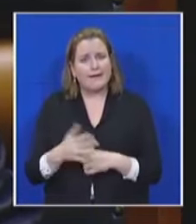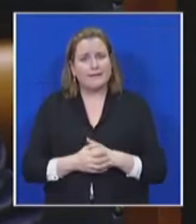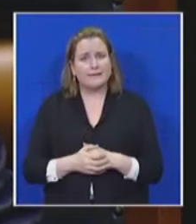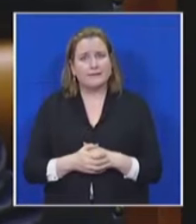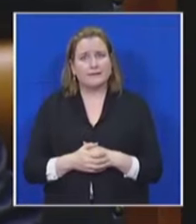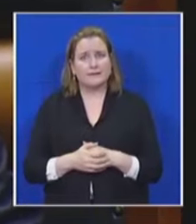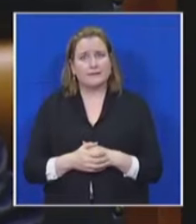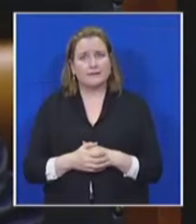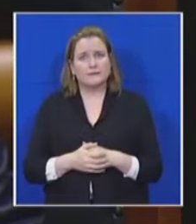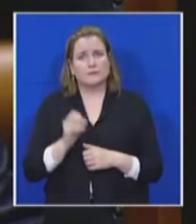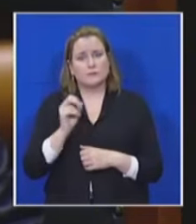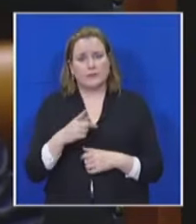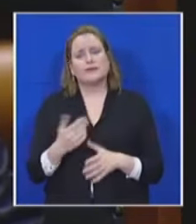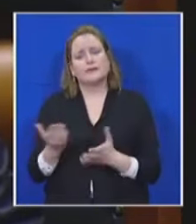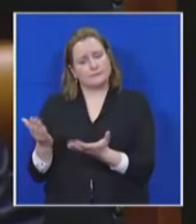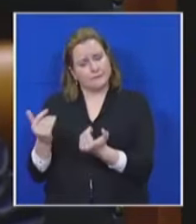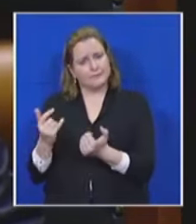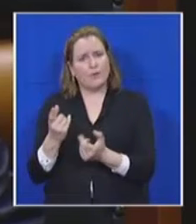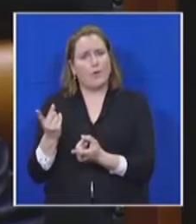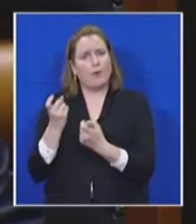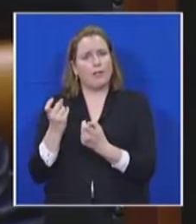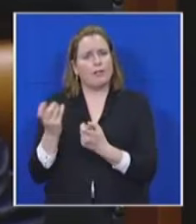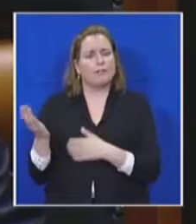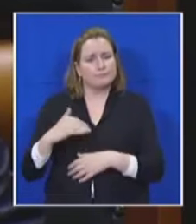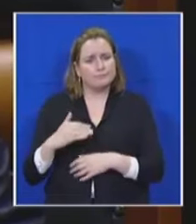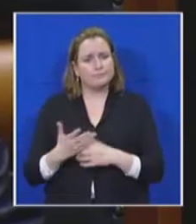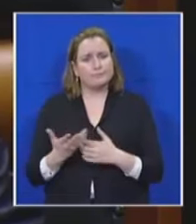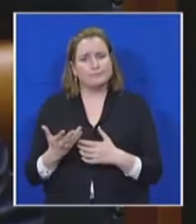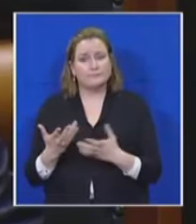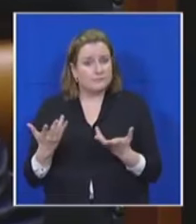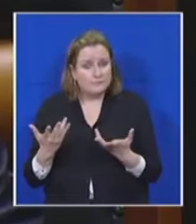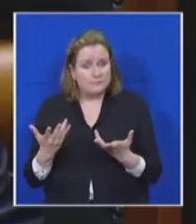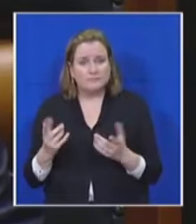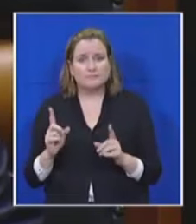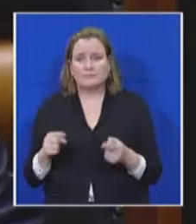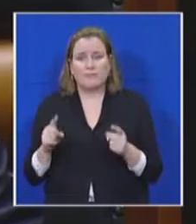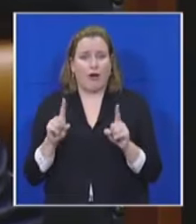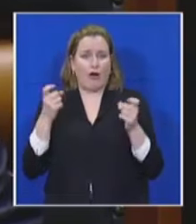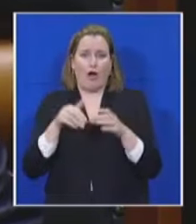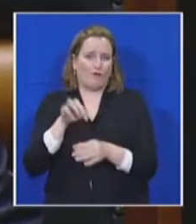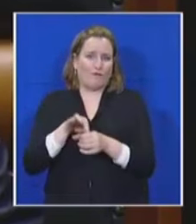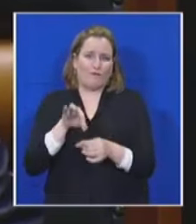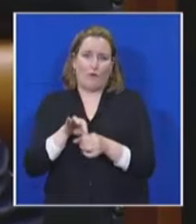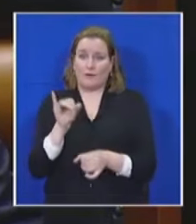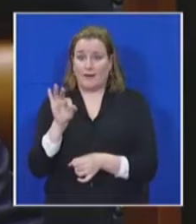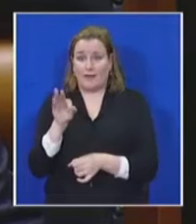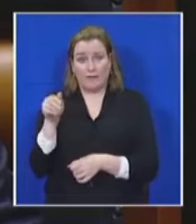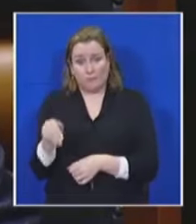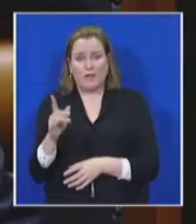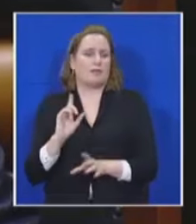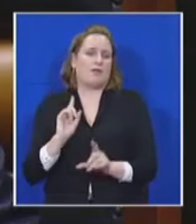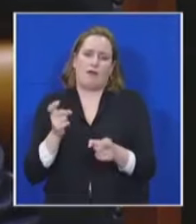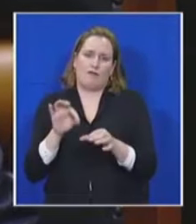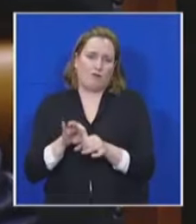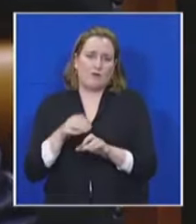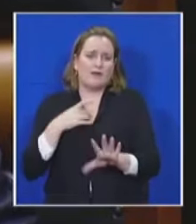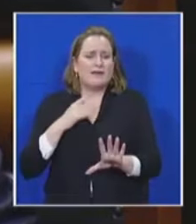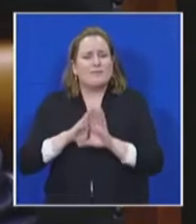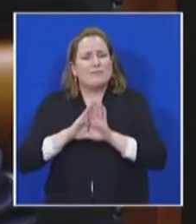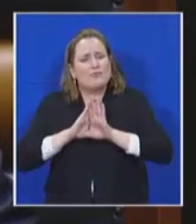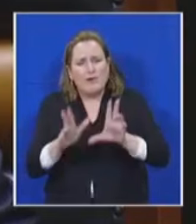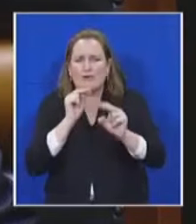Let them be called in, honorable members. Yeah. Otherwise, they can't vote. Otherwise, I'm not negotiating this,